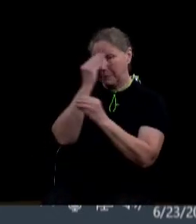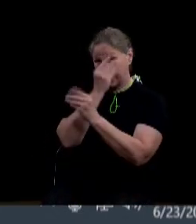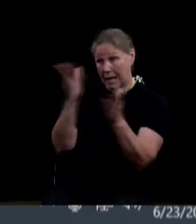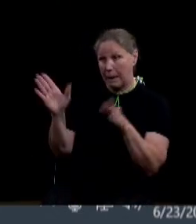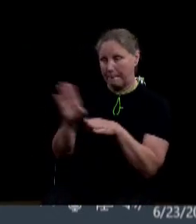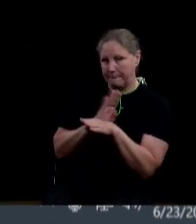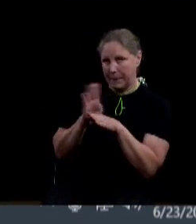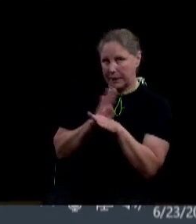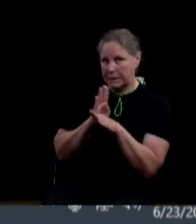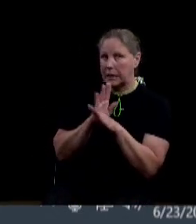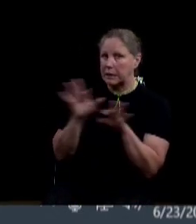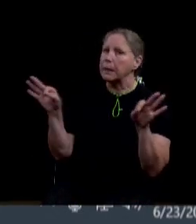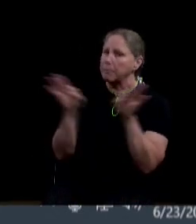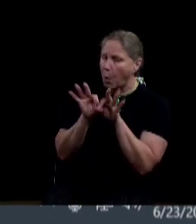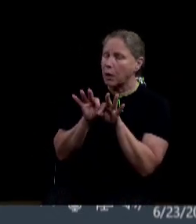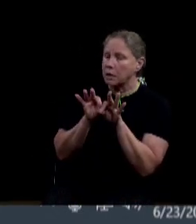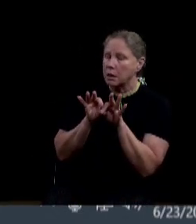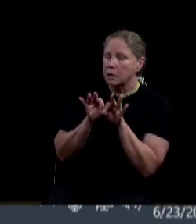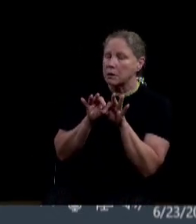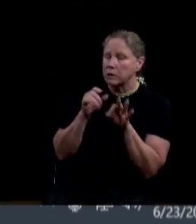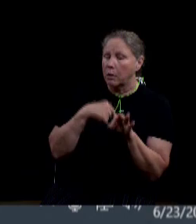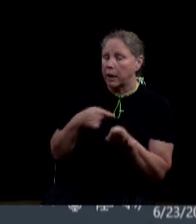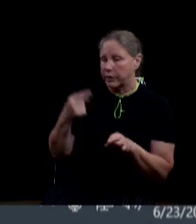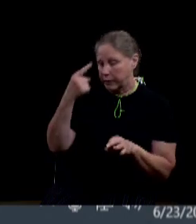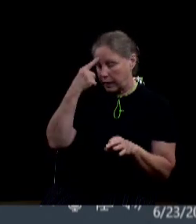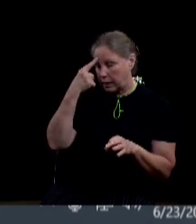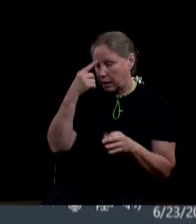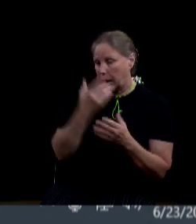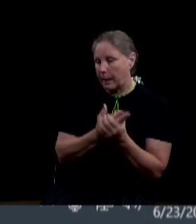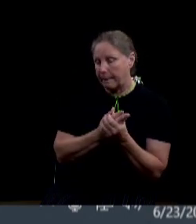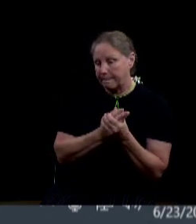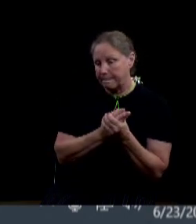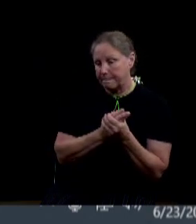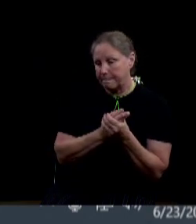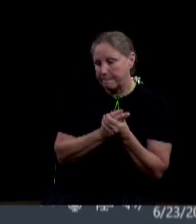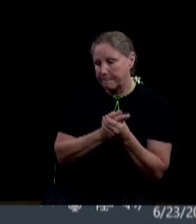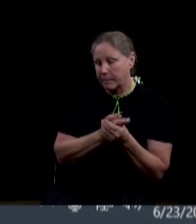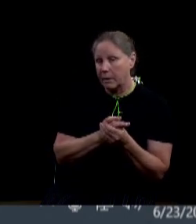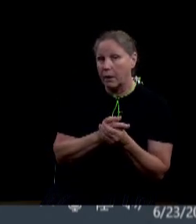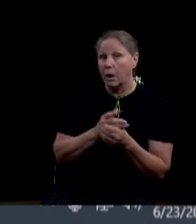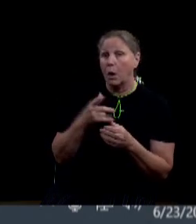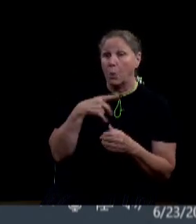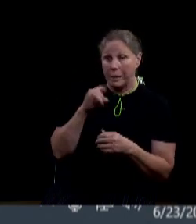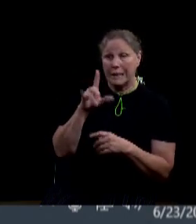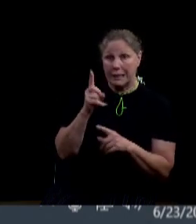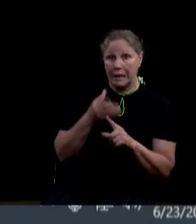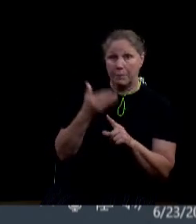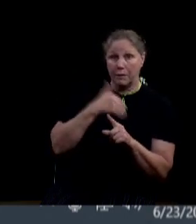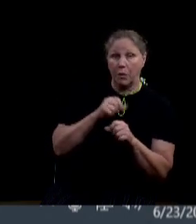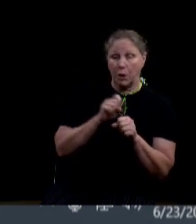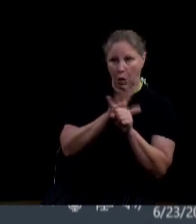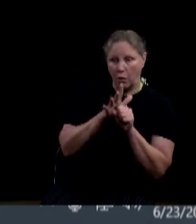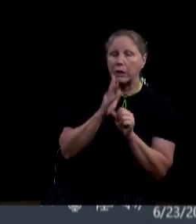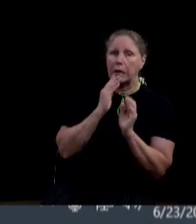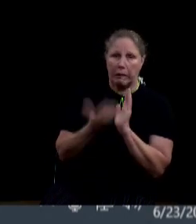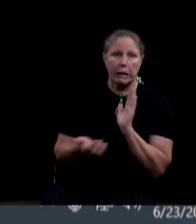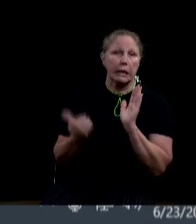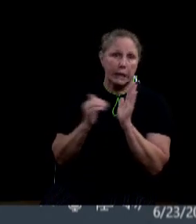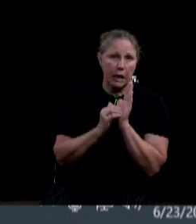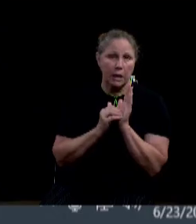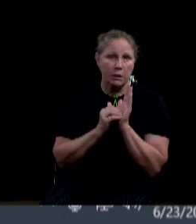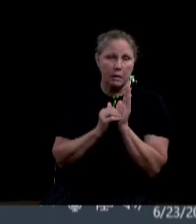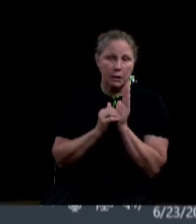that we did a great job with COVID. We need to do it again and pull in all of our